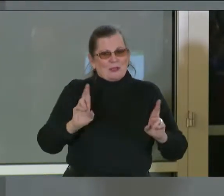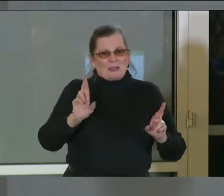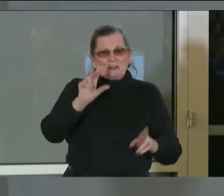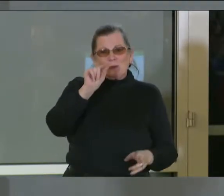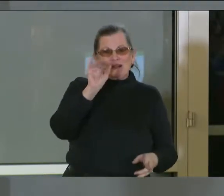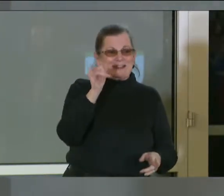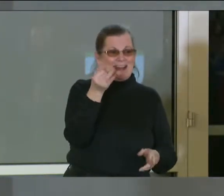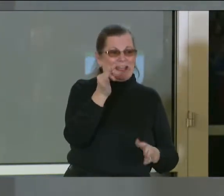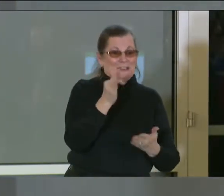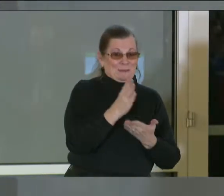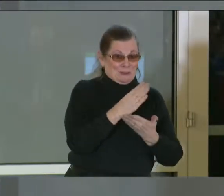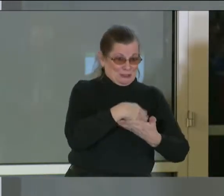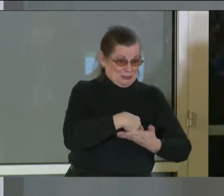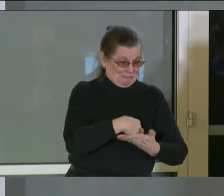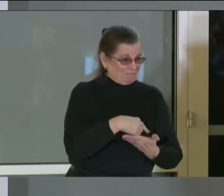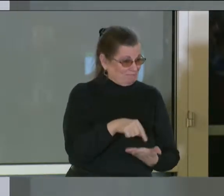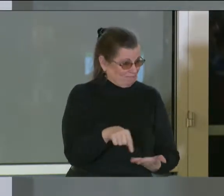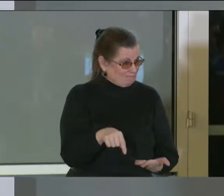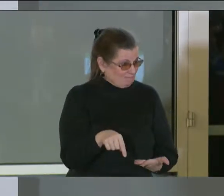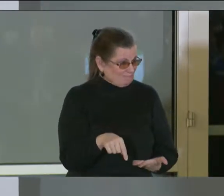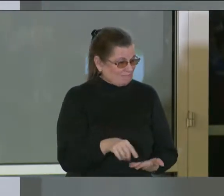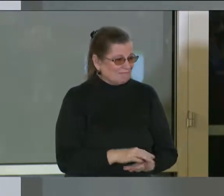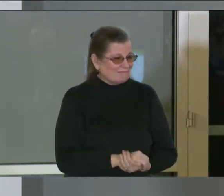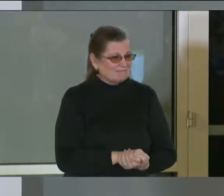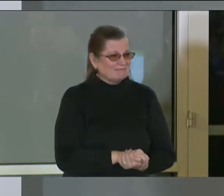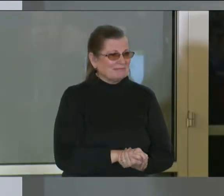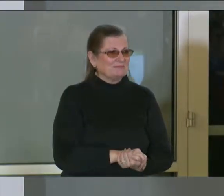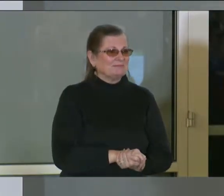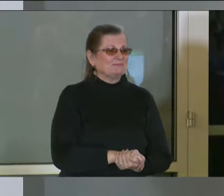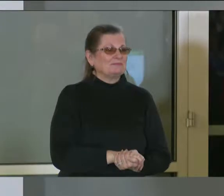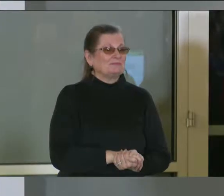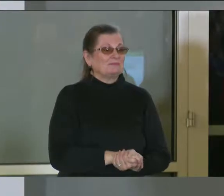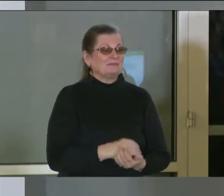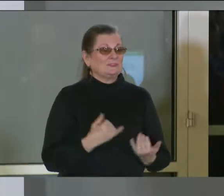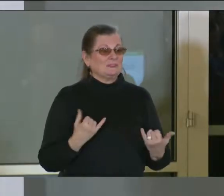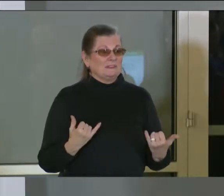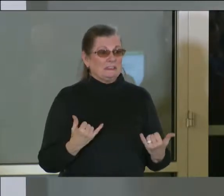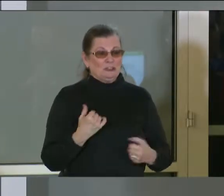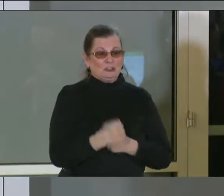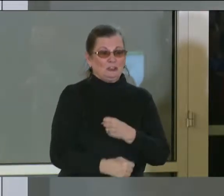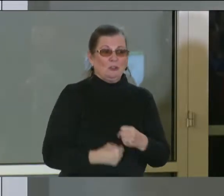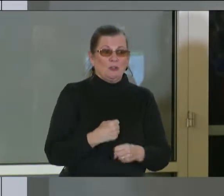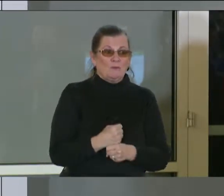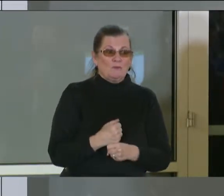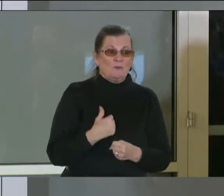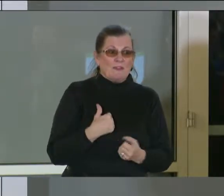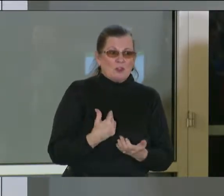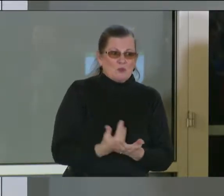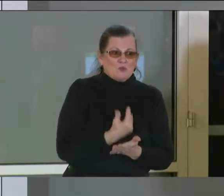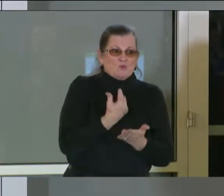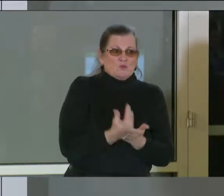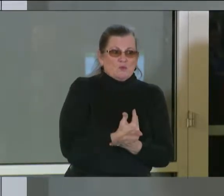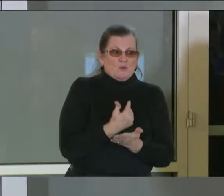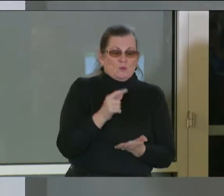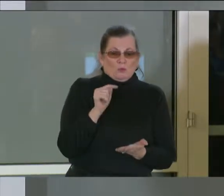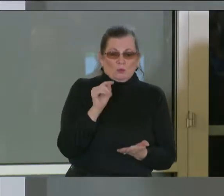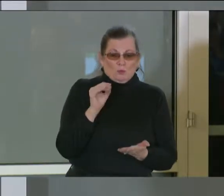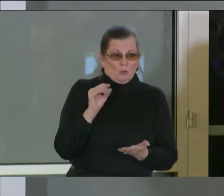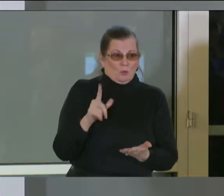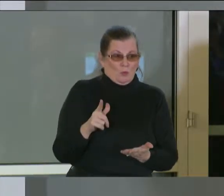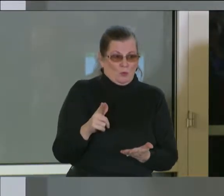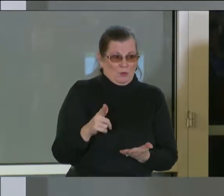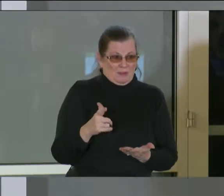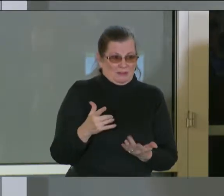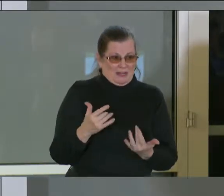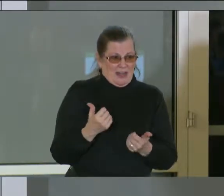This evening we're going to be using a new tool called the Poll Everywhere tool, where you'll be able to engage with us from your seats. And for